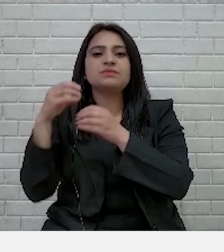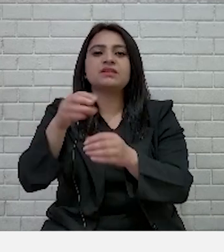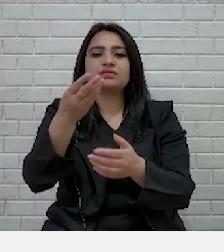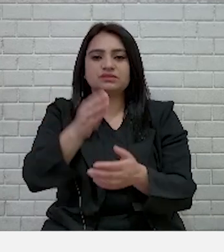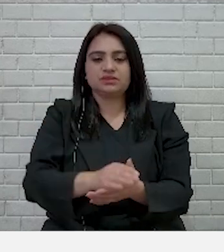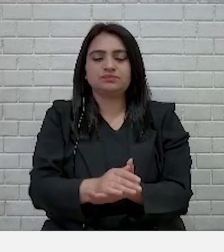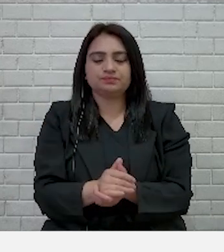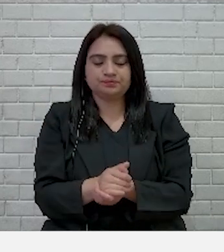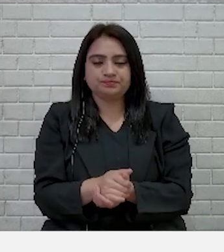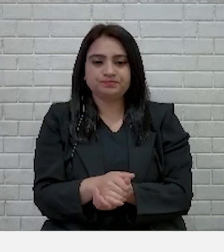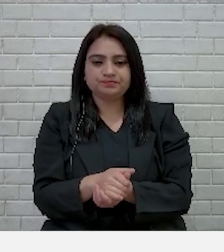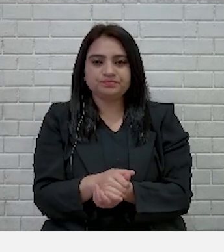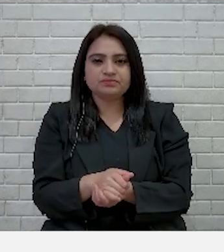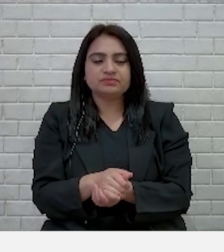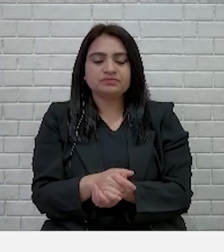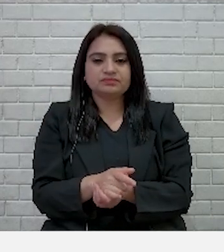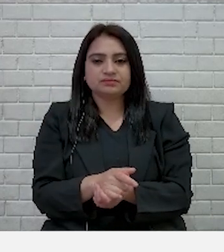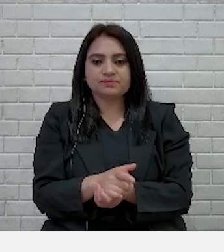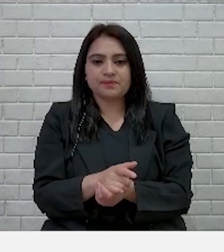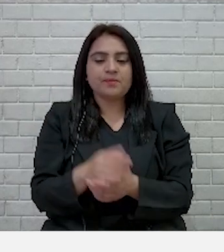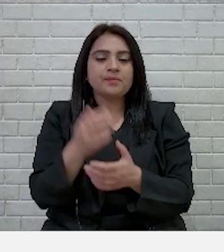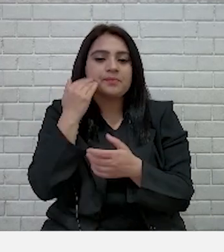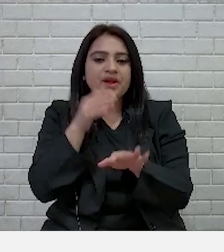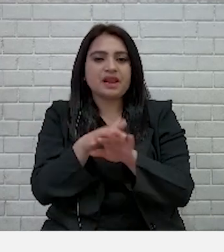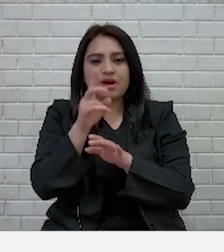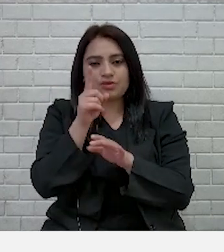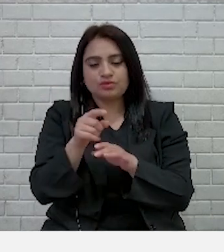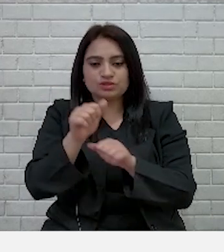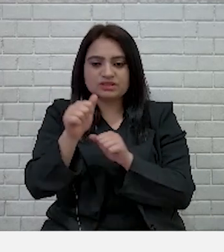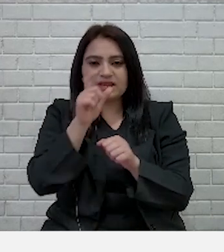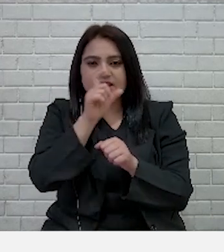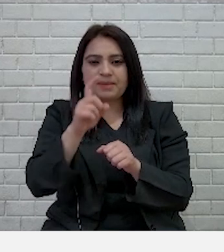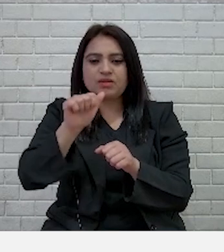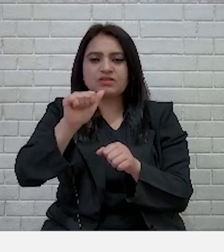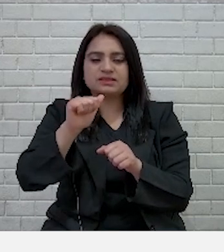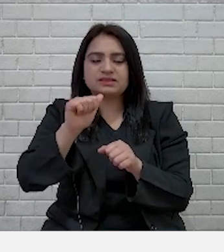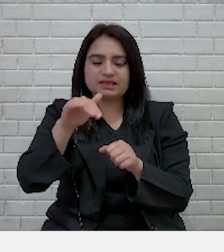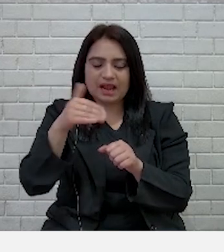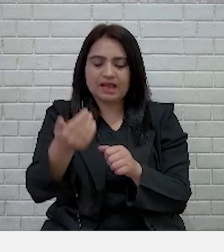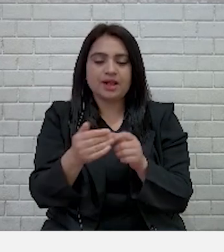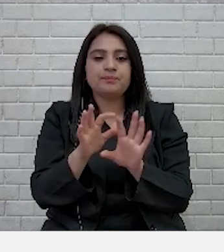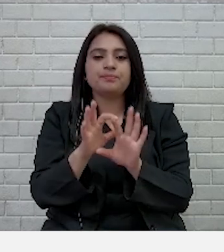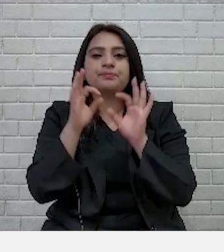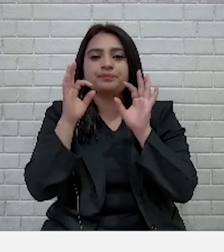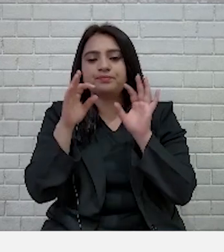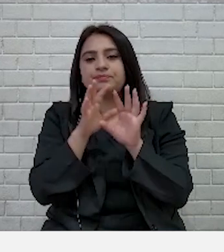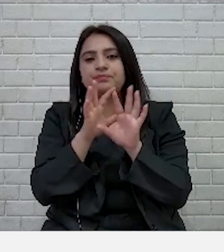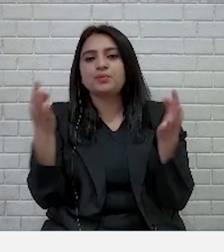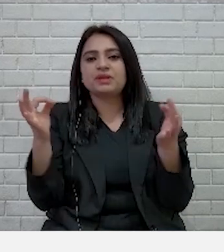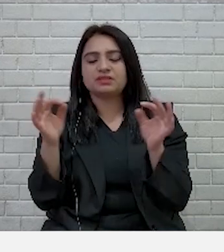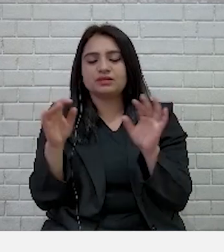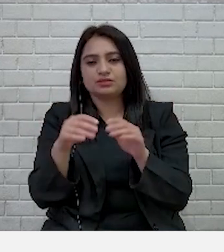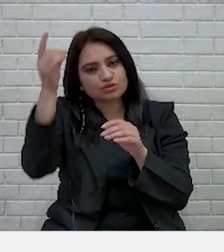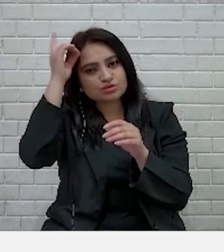pillars of making Nepal guns so diverse and culturally rich and they stay in the background. Back in the times, there were